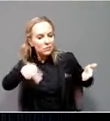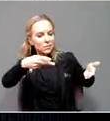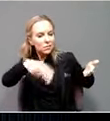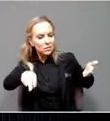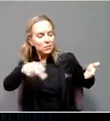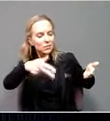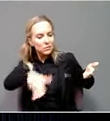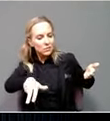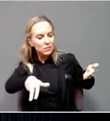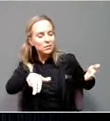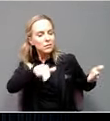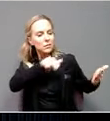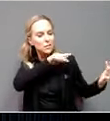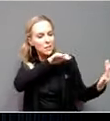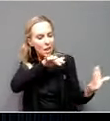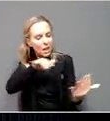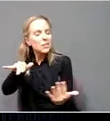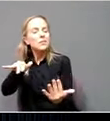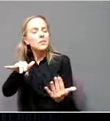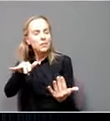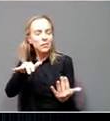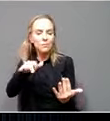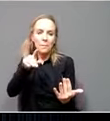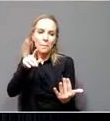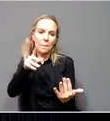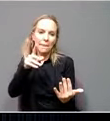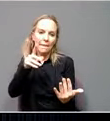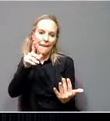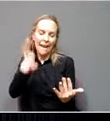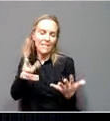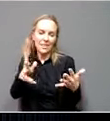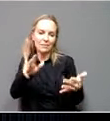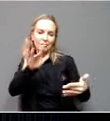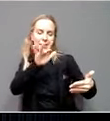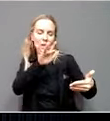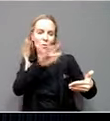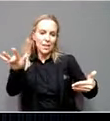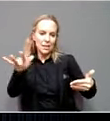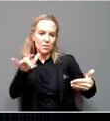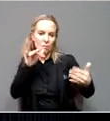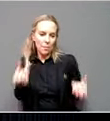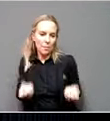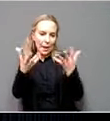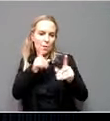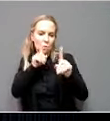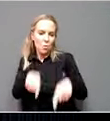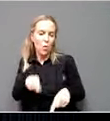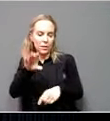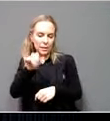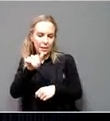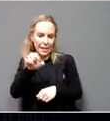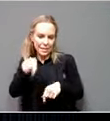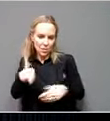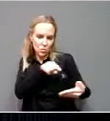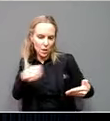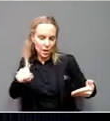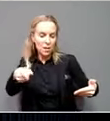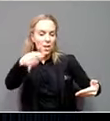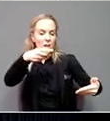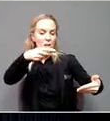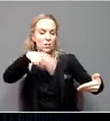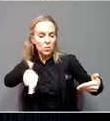see, you probably have to leave this week off because we won't have a lot of reported cases. But if we see increases over the next